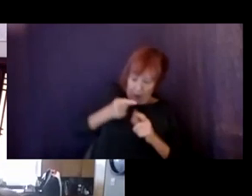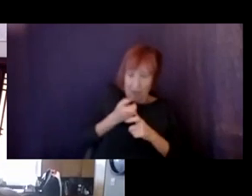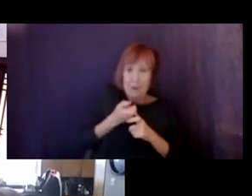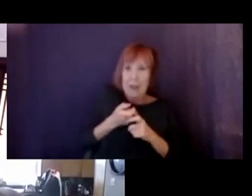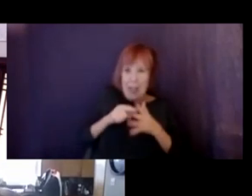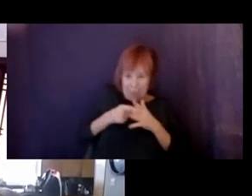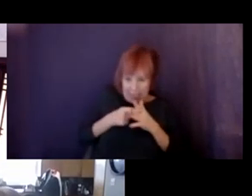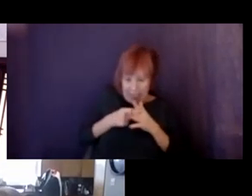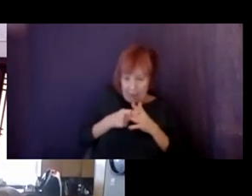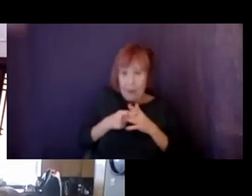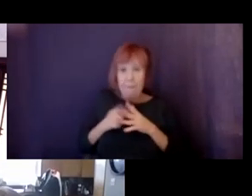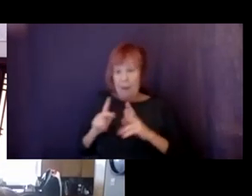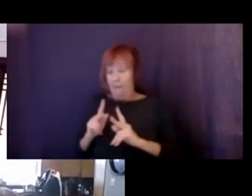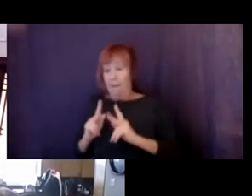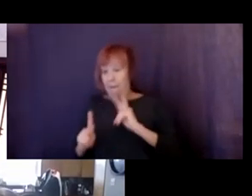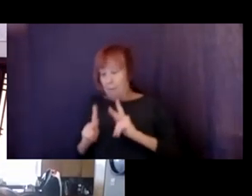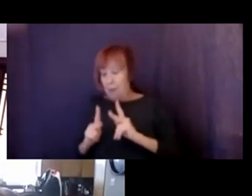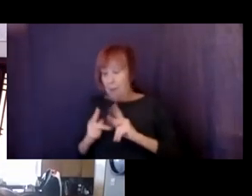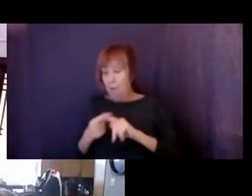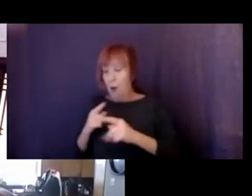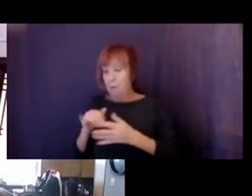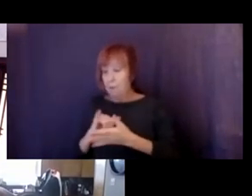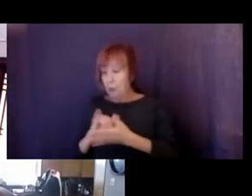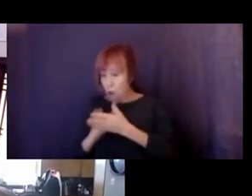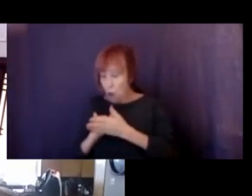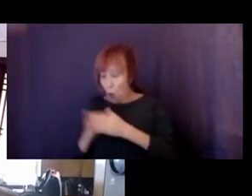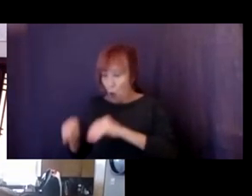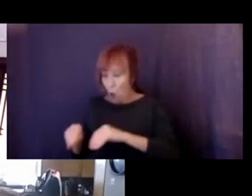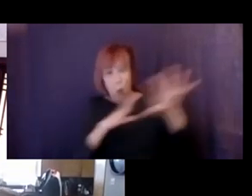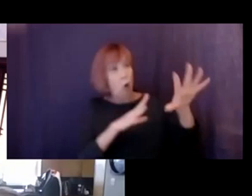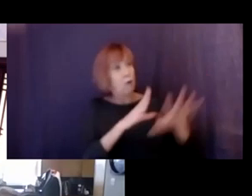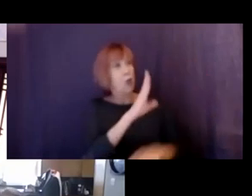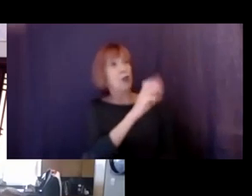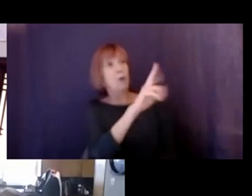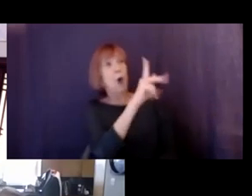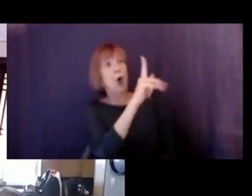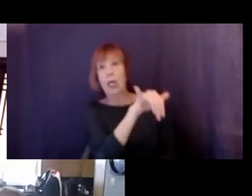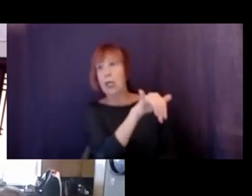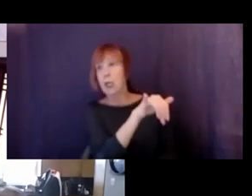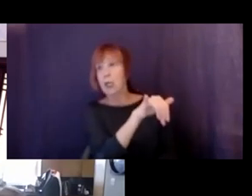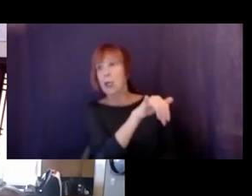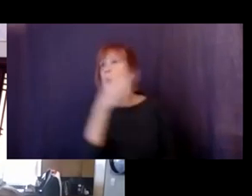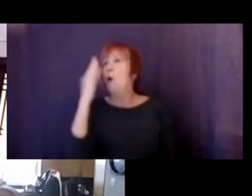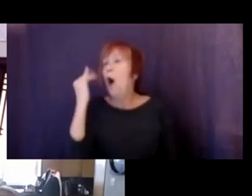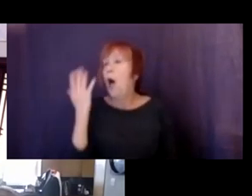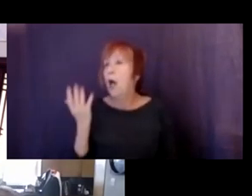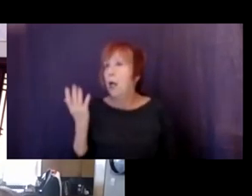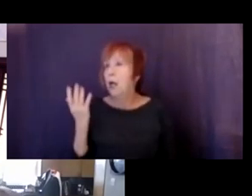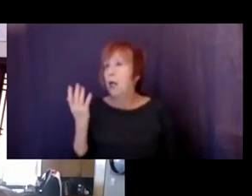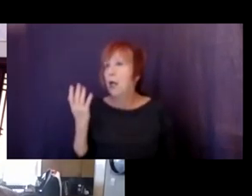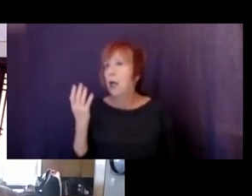moving from the New York area out to Berkeley, and why do they do that? And that I knew that there was